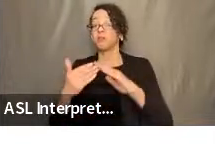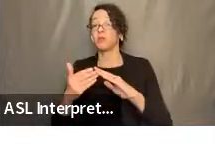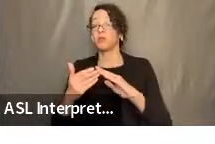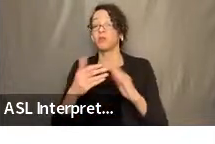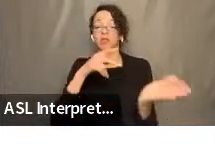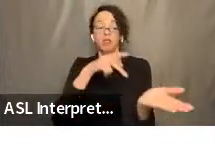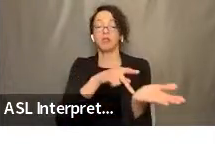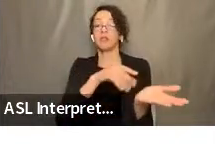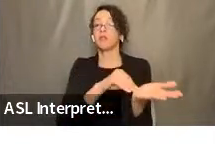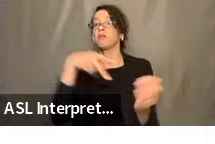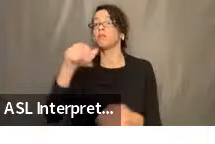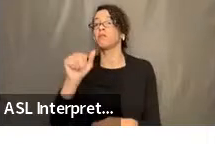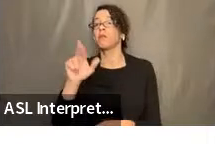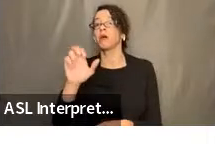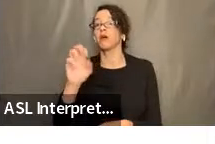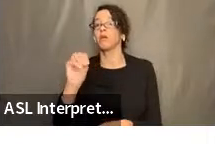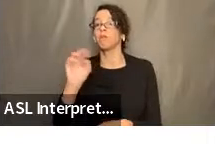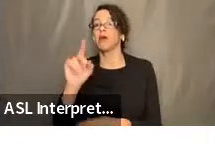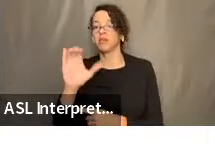well.